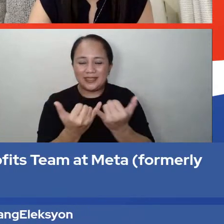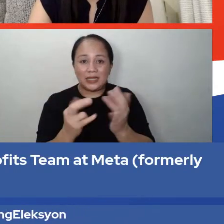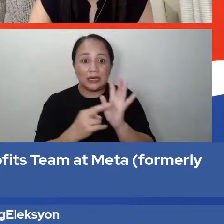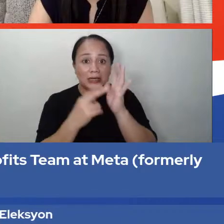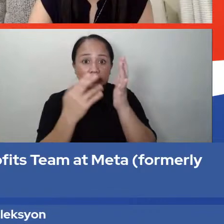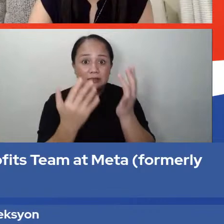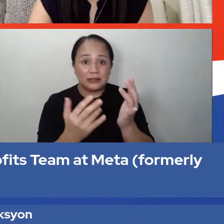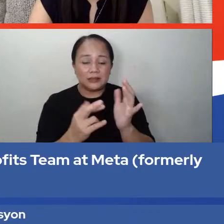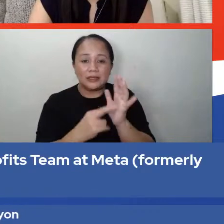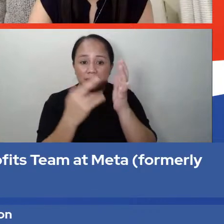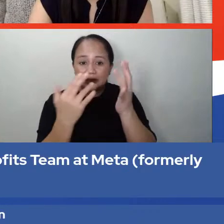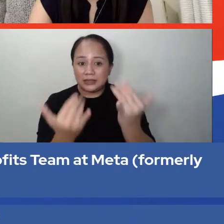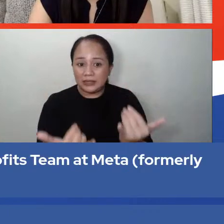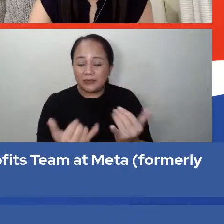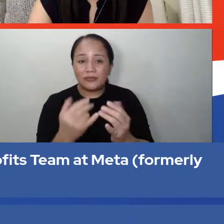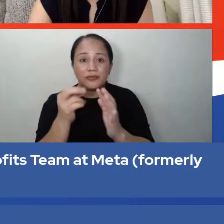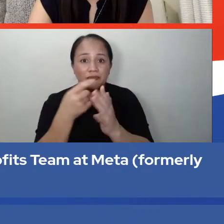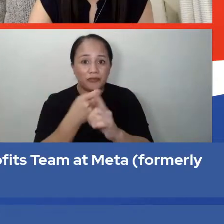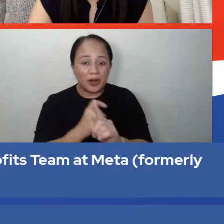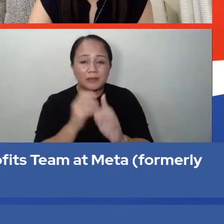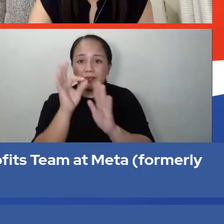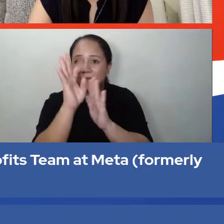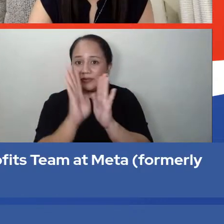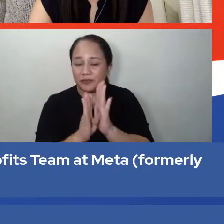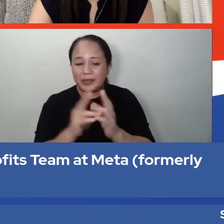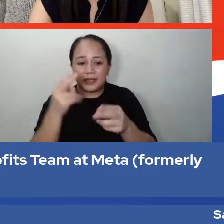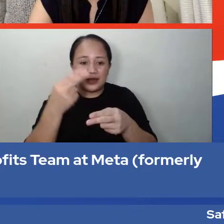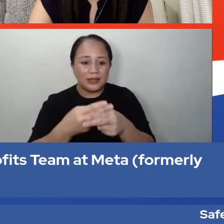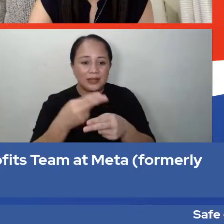one of our representatives from Facebook, Kylie.